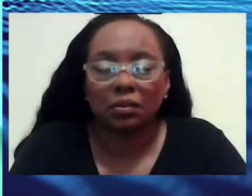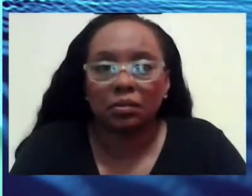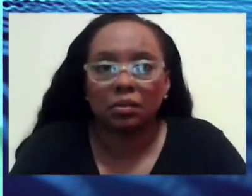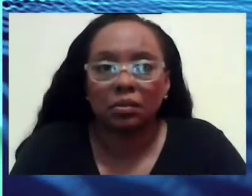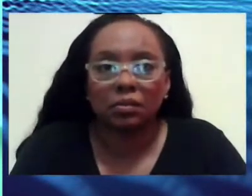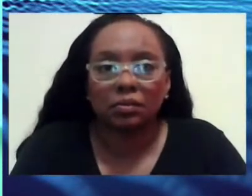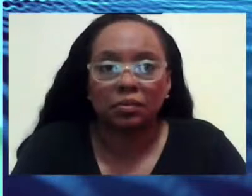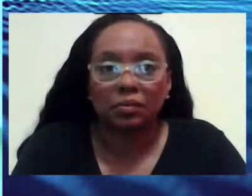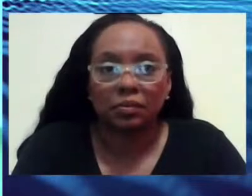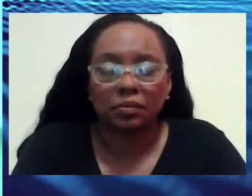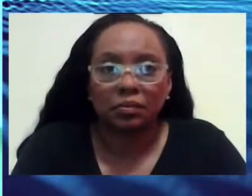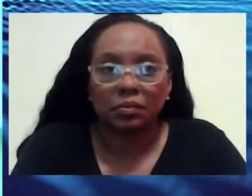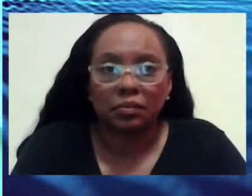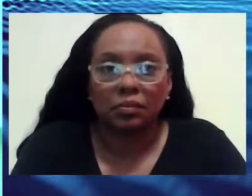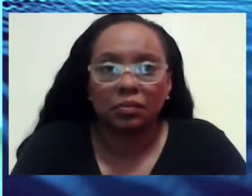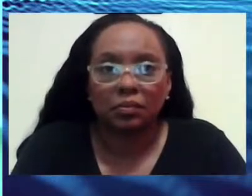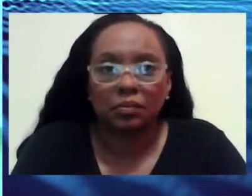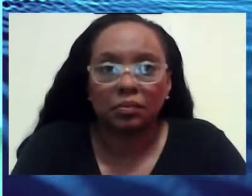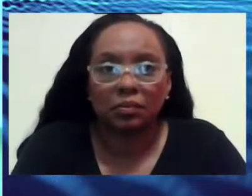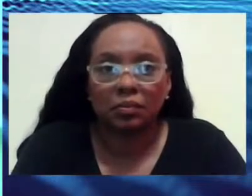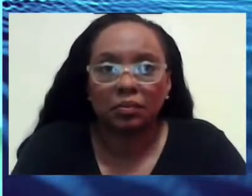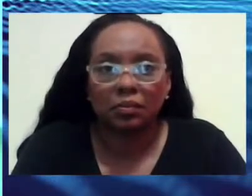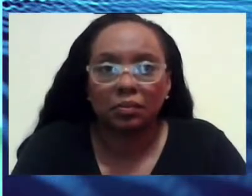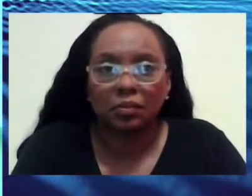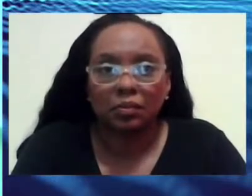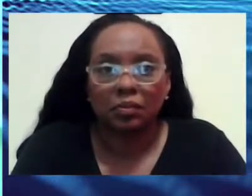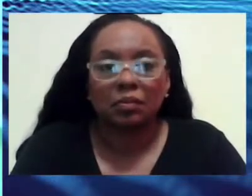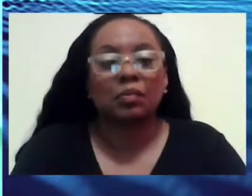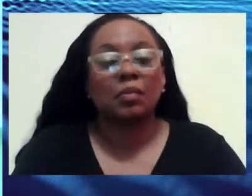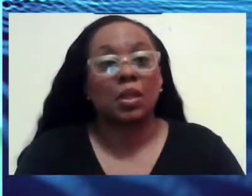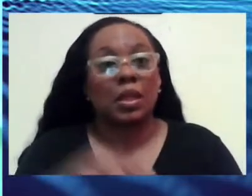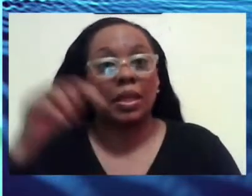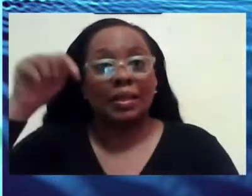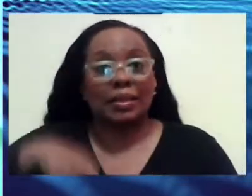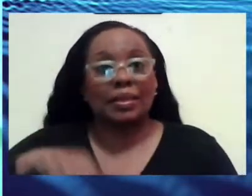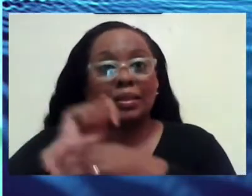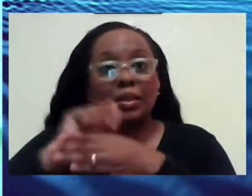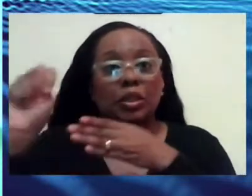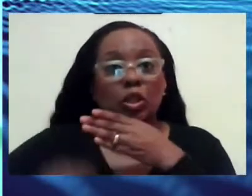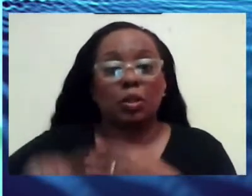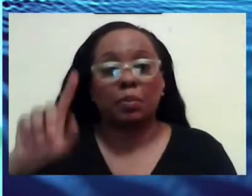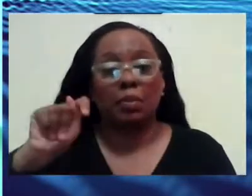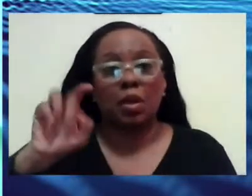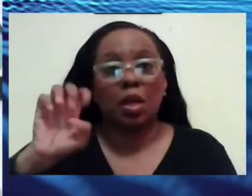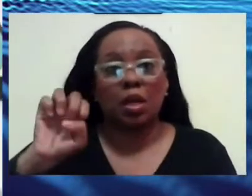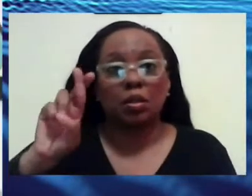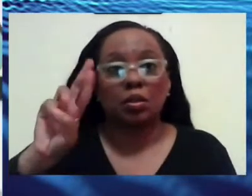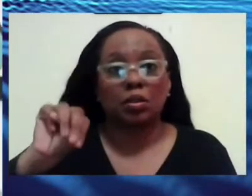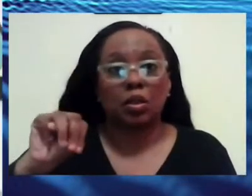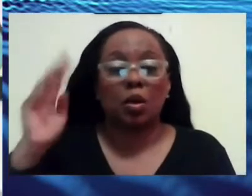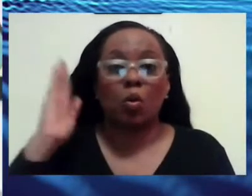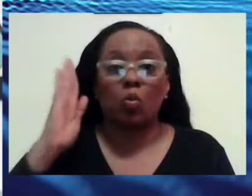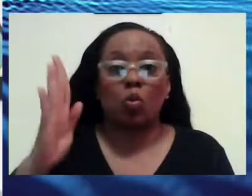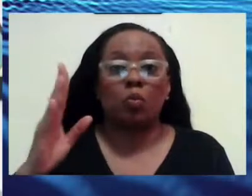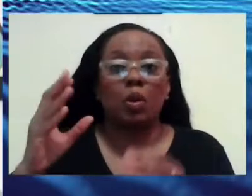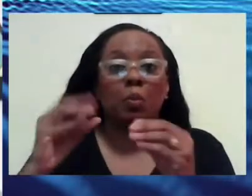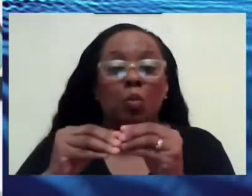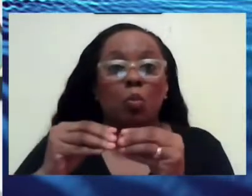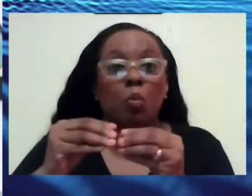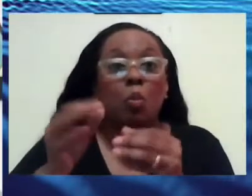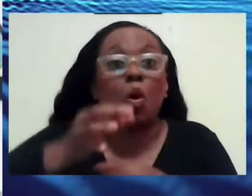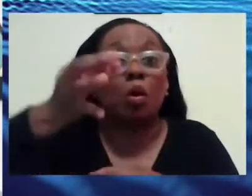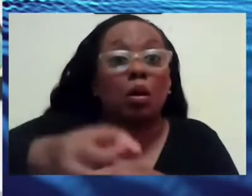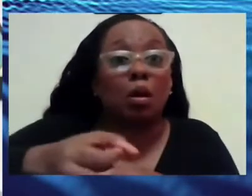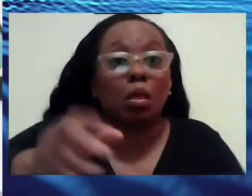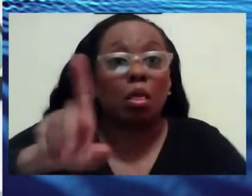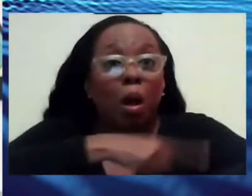Minister, has the length of this term been affected? Is it going to be shortened or lengthened or not affected? I don't have that crystal ball